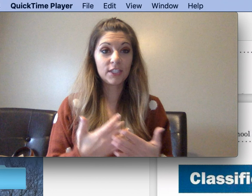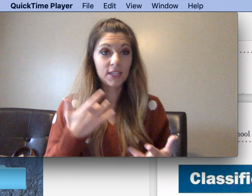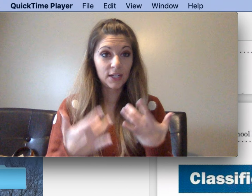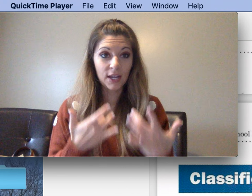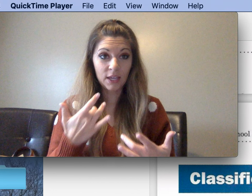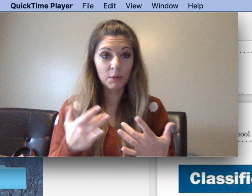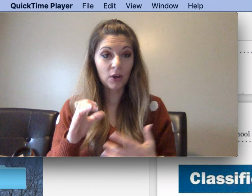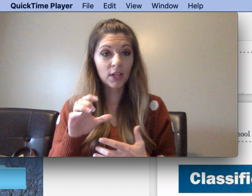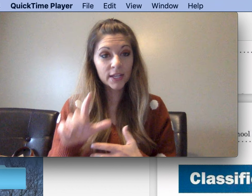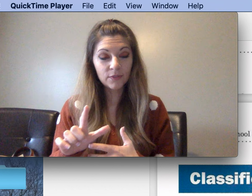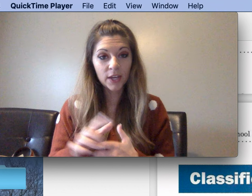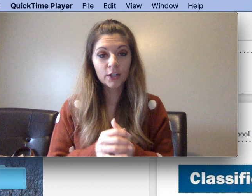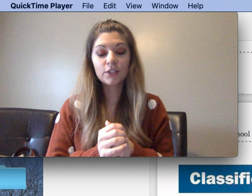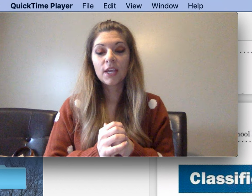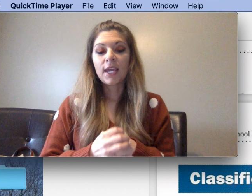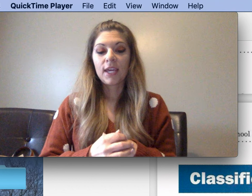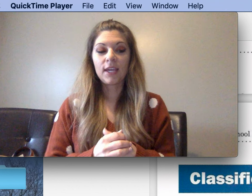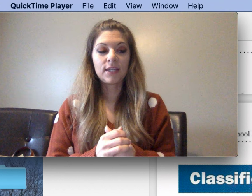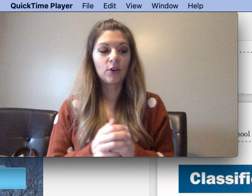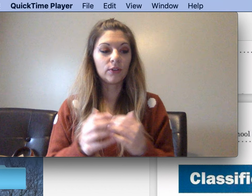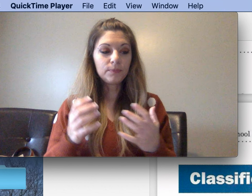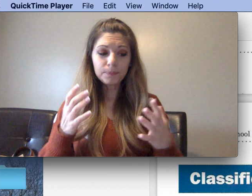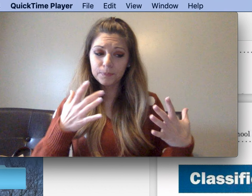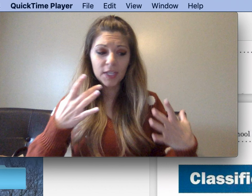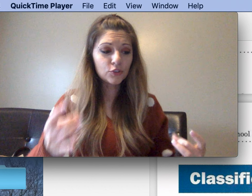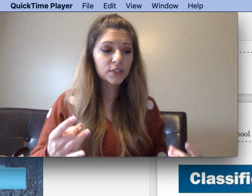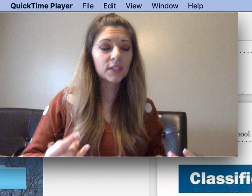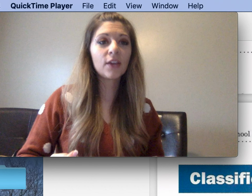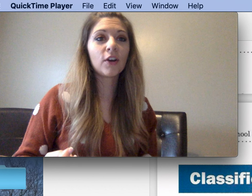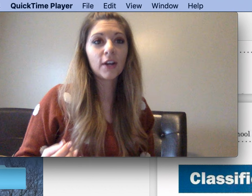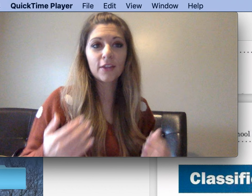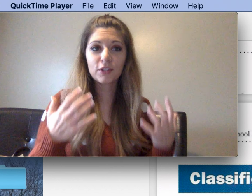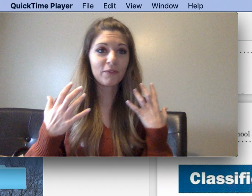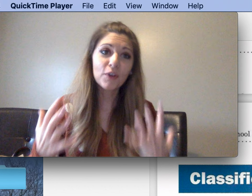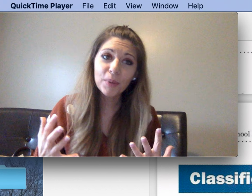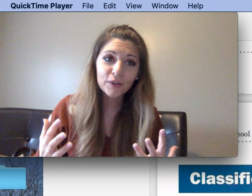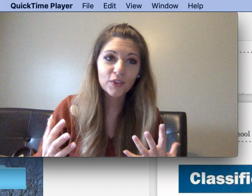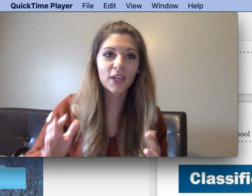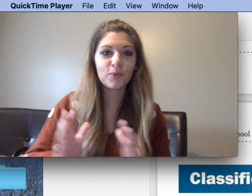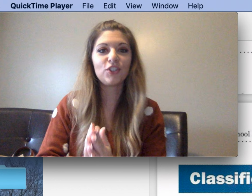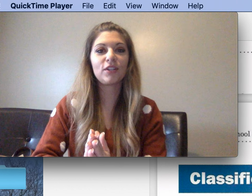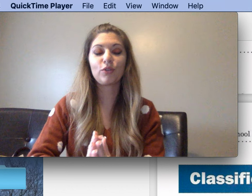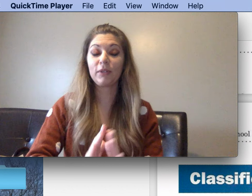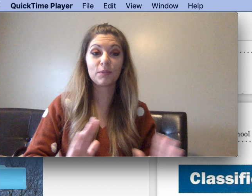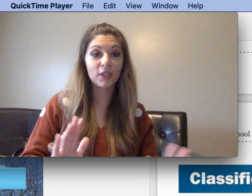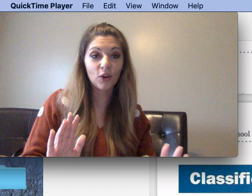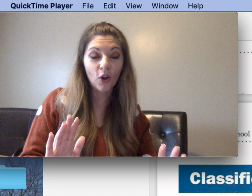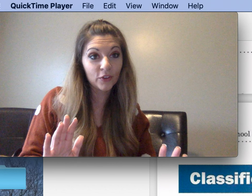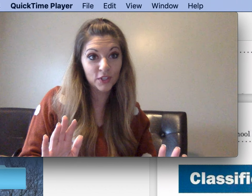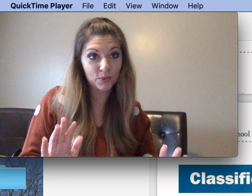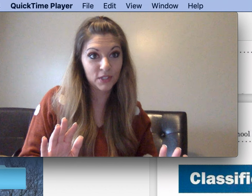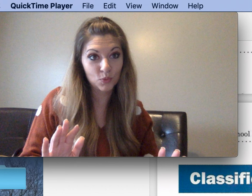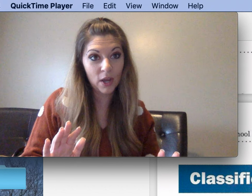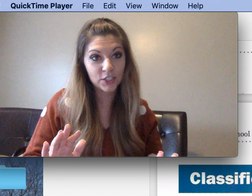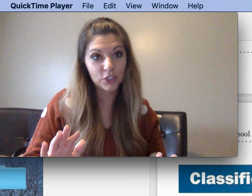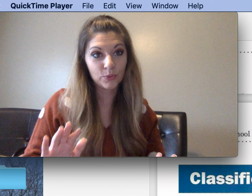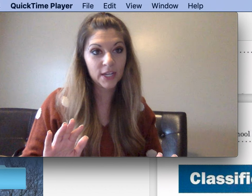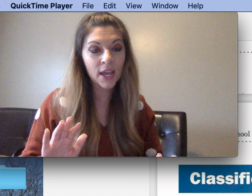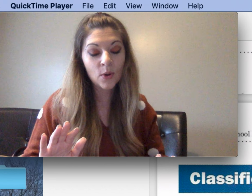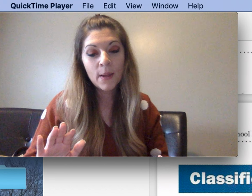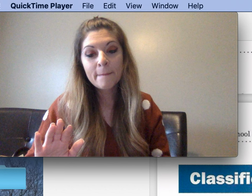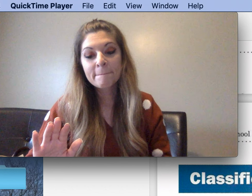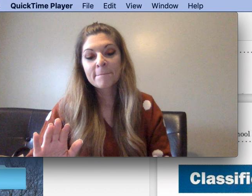you how excited I am about classifiers and how interesting they are, and it's my favorite part of the language, and so I'm going to explain all of these reasons why to